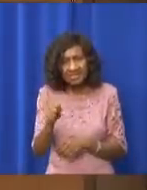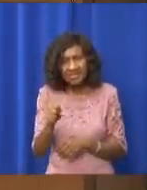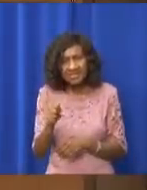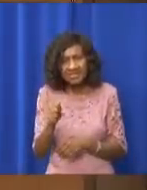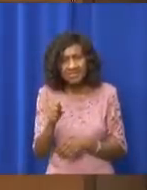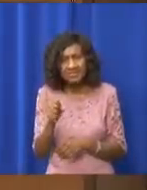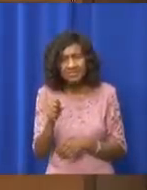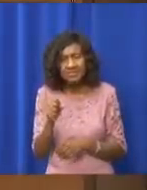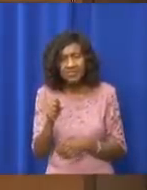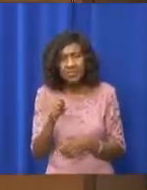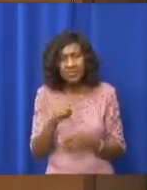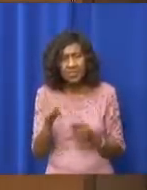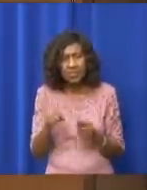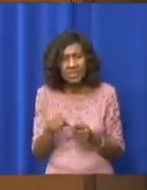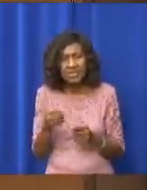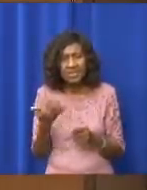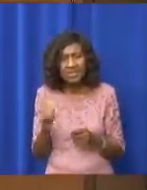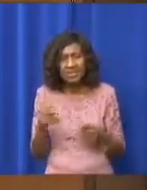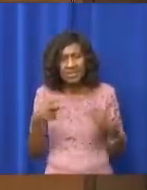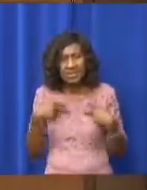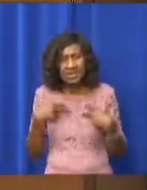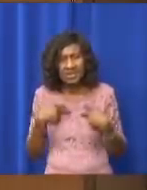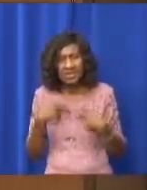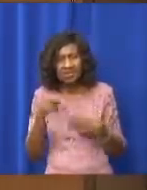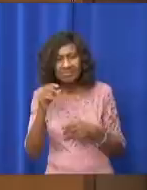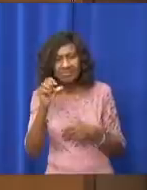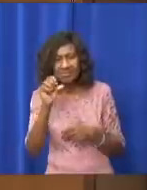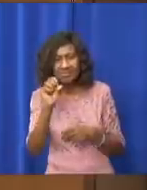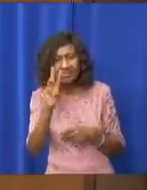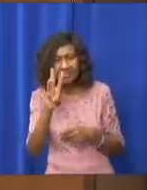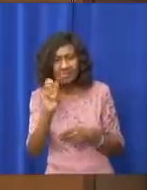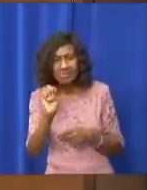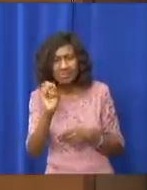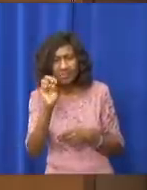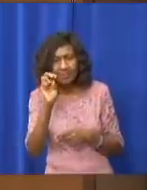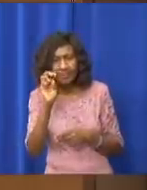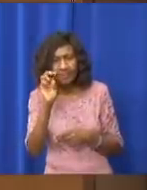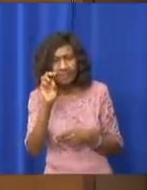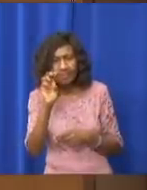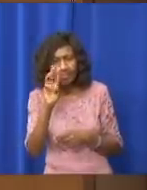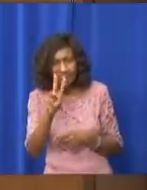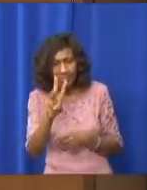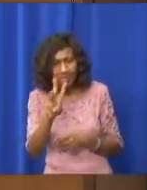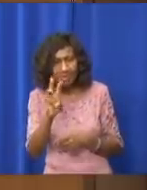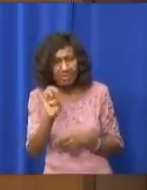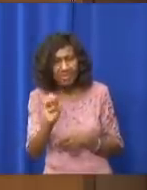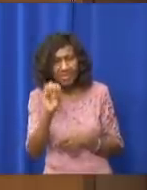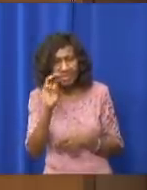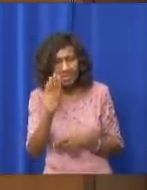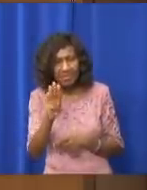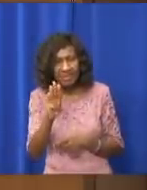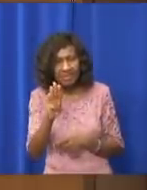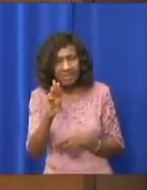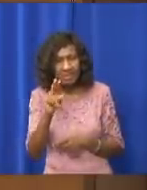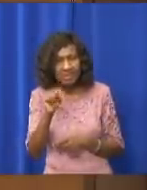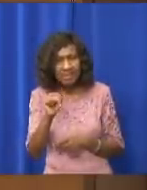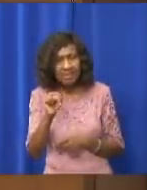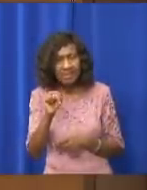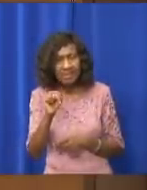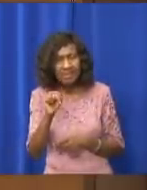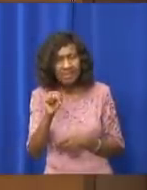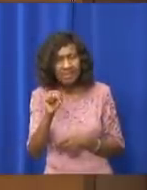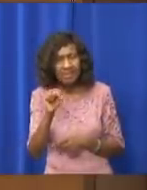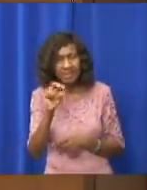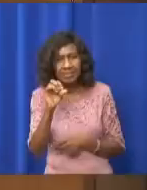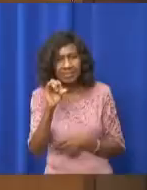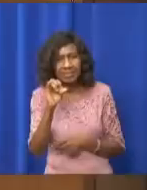the webinars have had well over 250 persons participating in our webinars. They've been